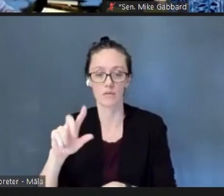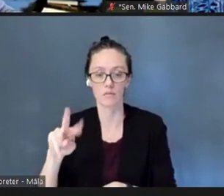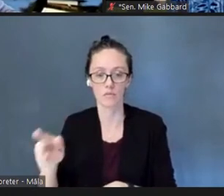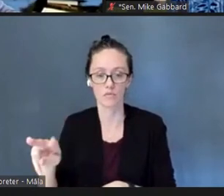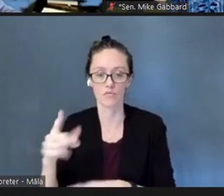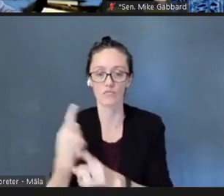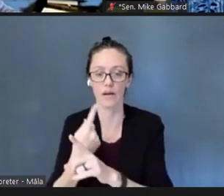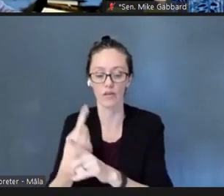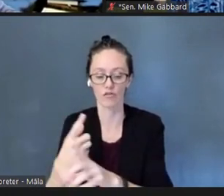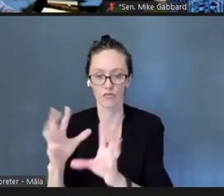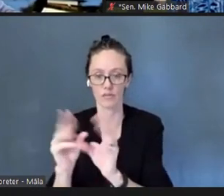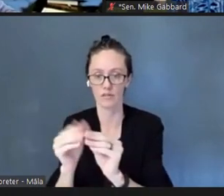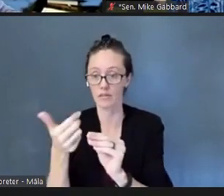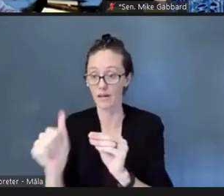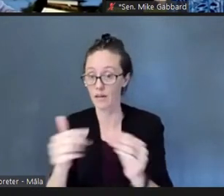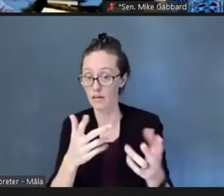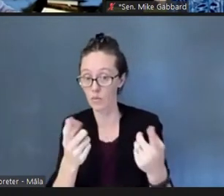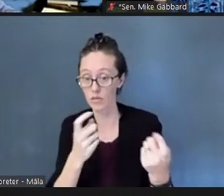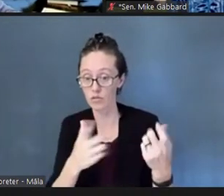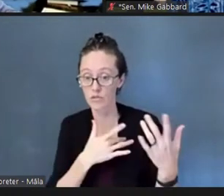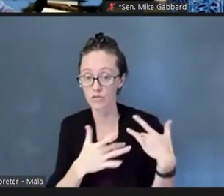Questions or concerns on this one?